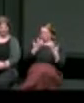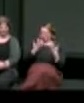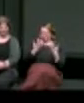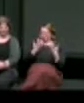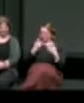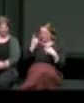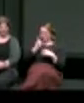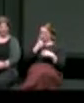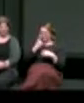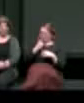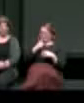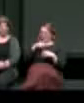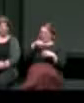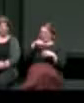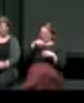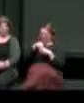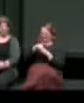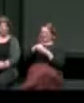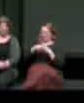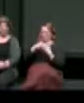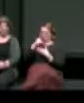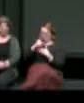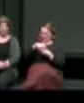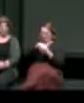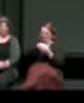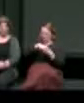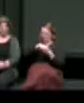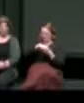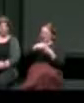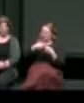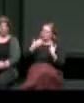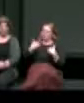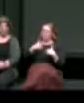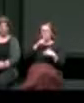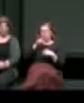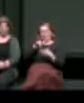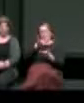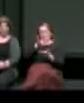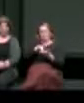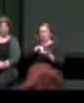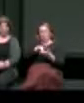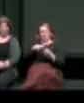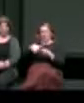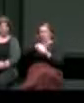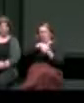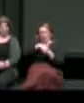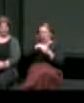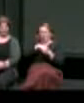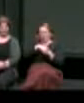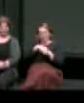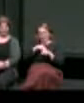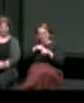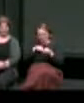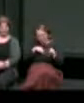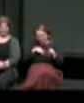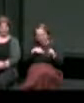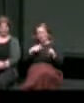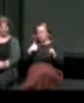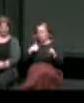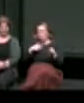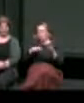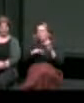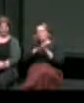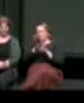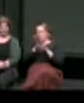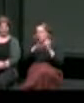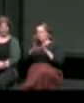something that is within the project footprint? And this is really smack in the middle of the footprint. We developed a plan for monitoring